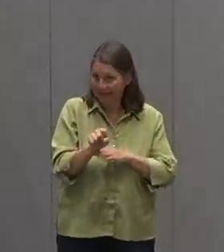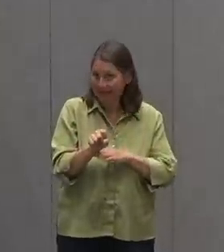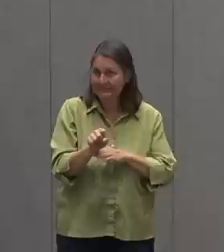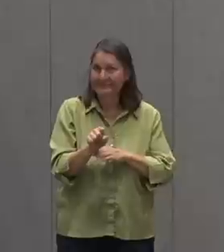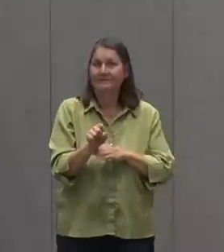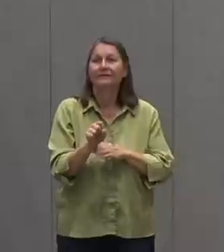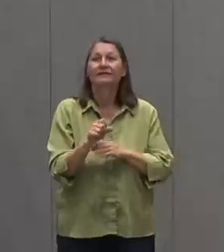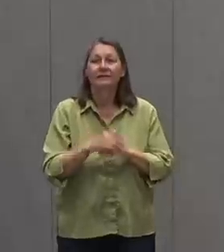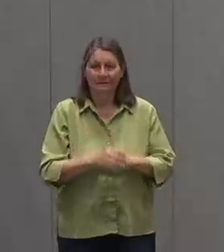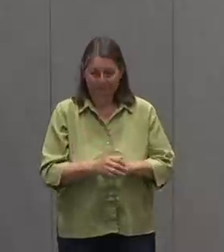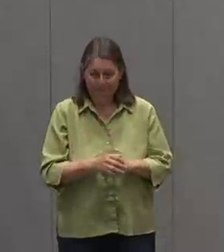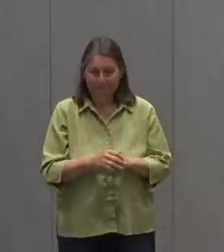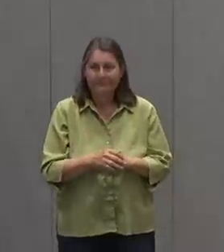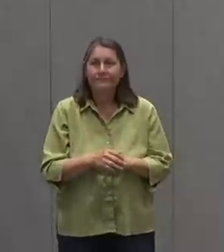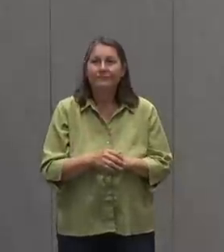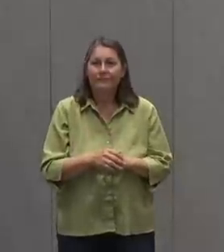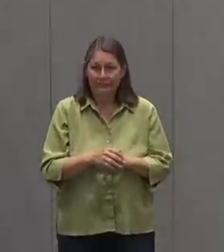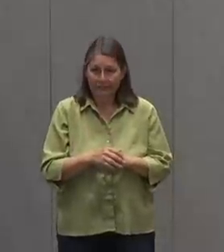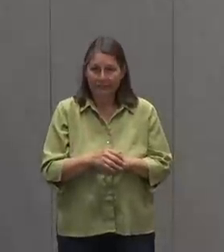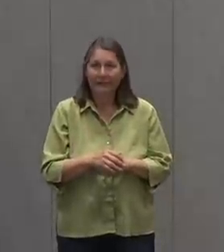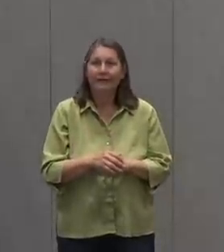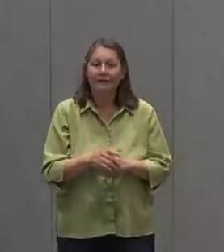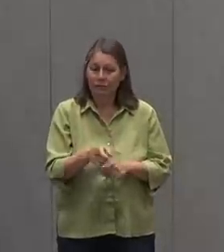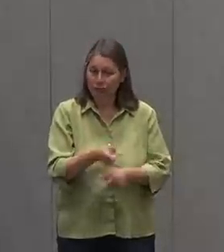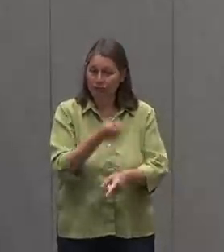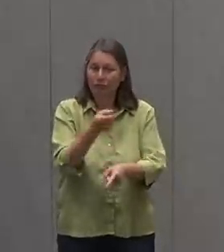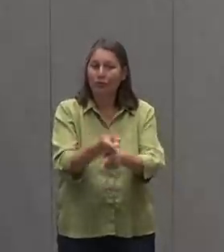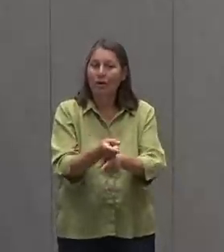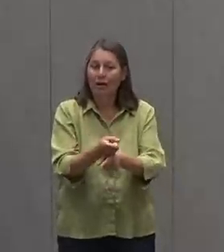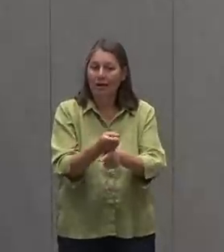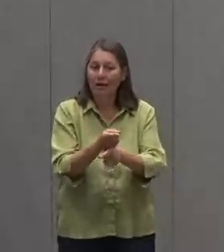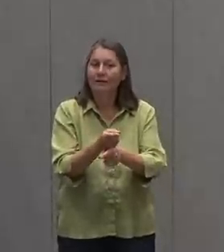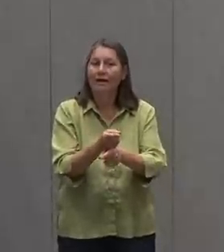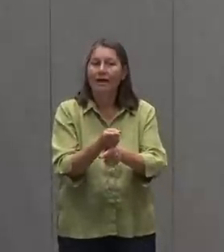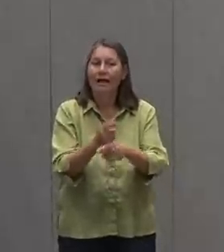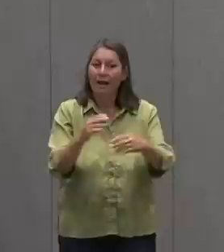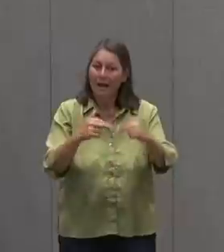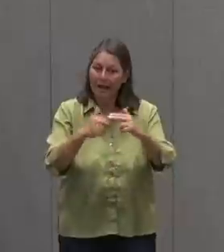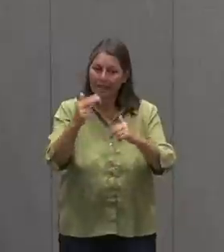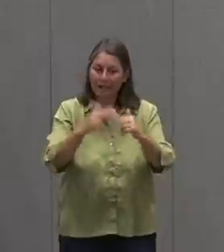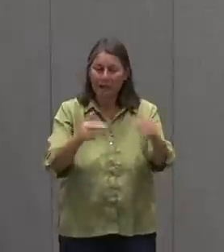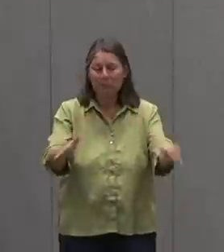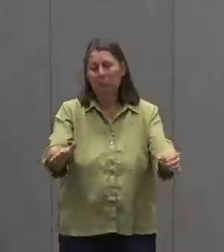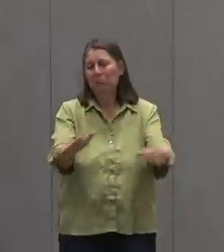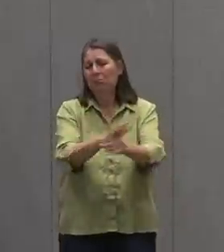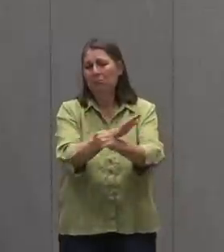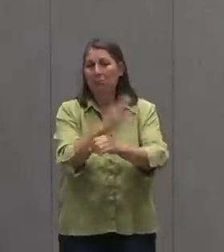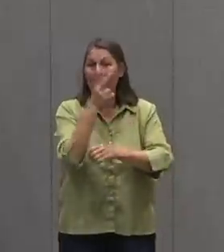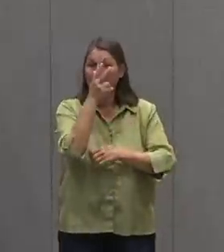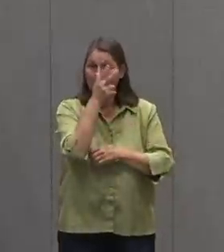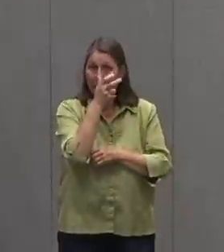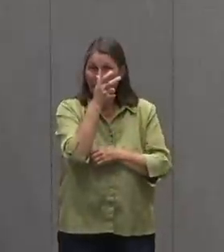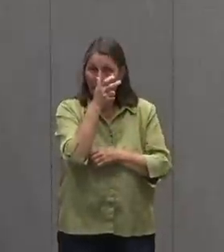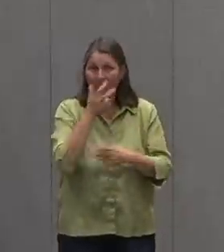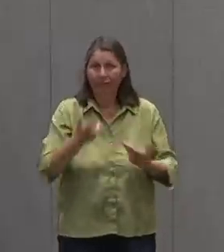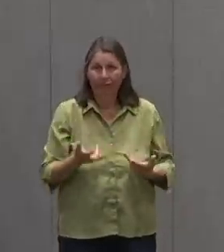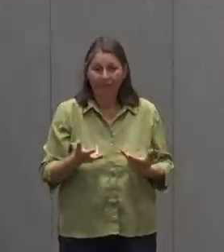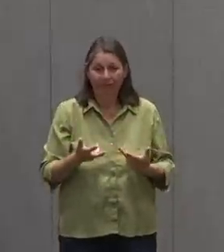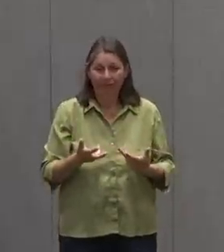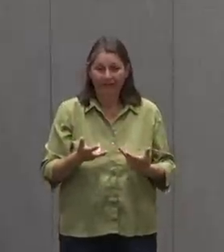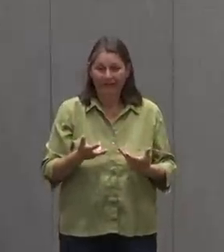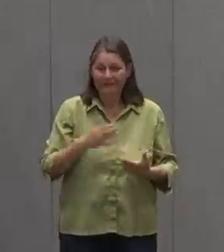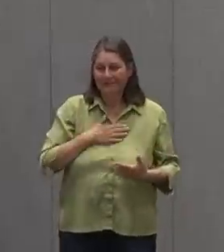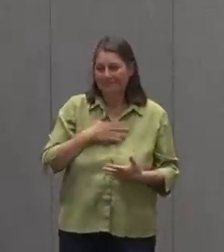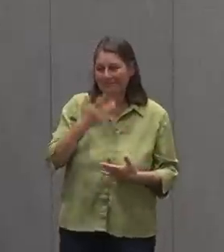we have a building full of lovely bugs. Yeah, not my so you favorite. You can tell it's our favorite place. We're like,